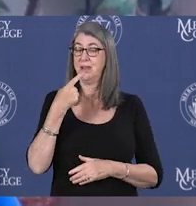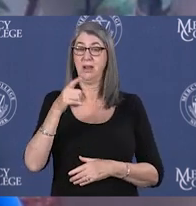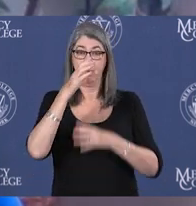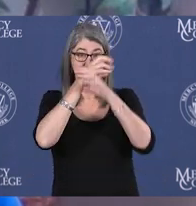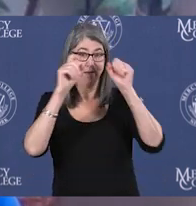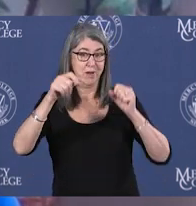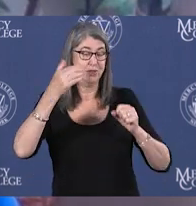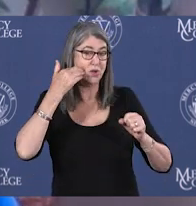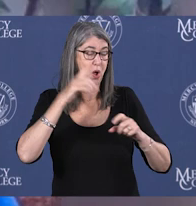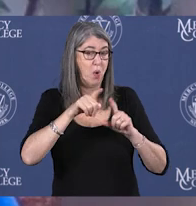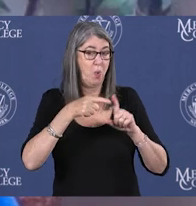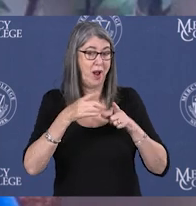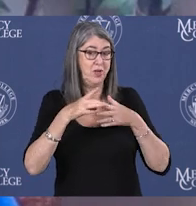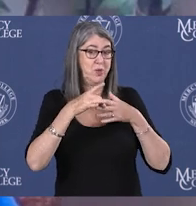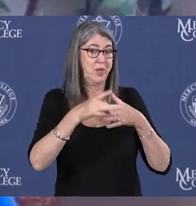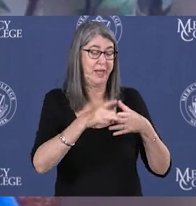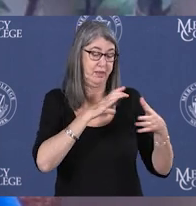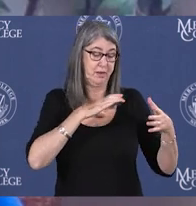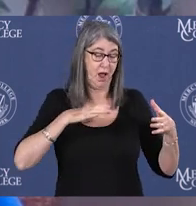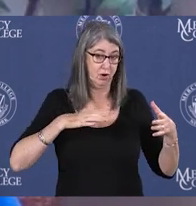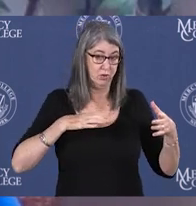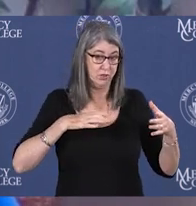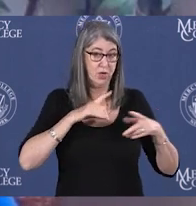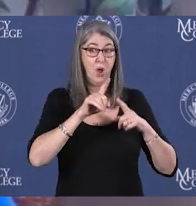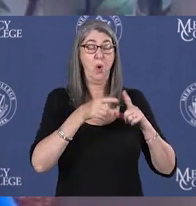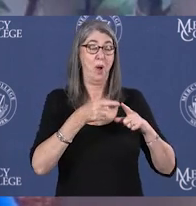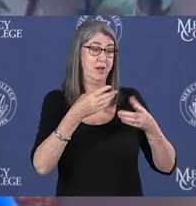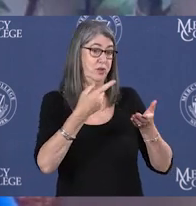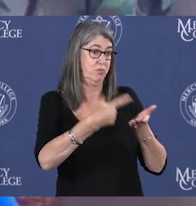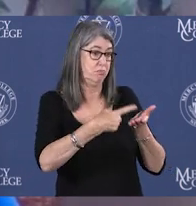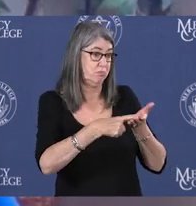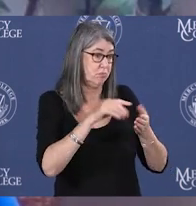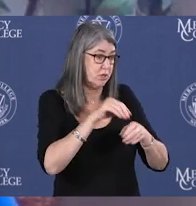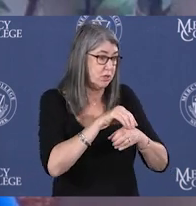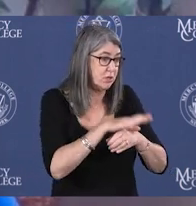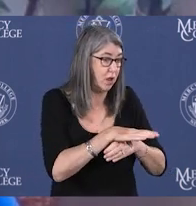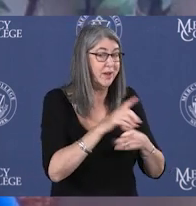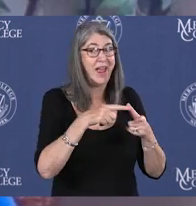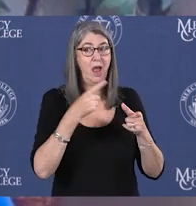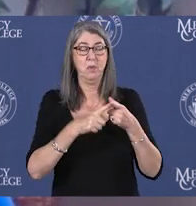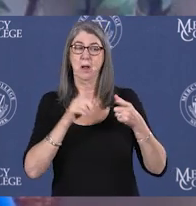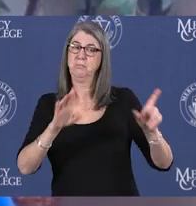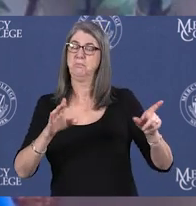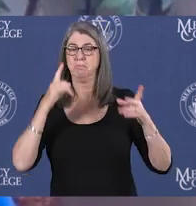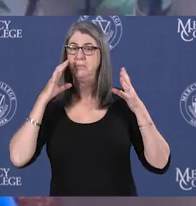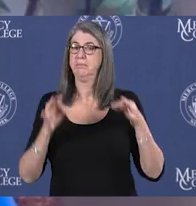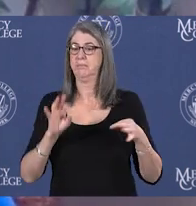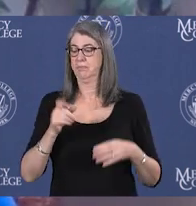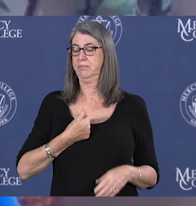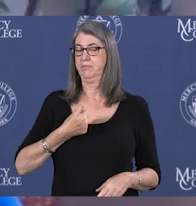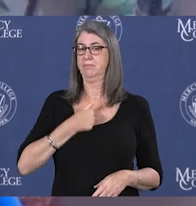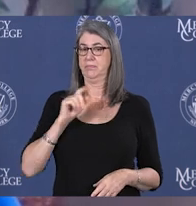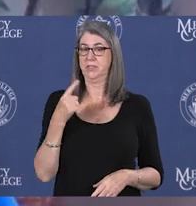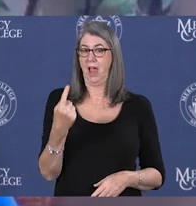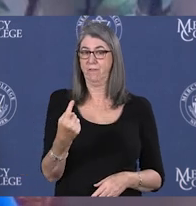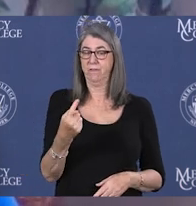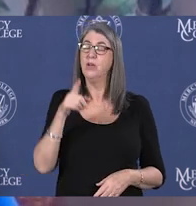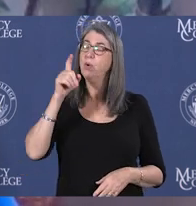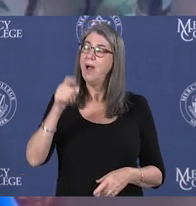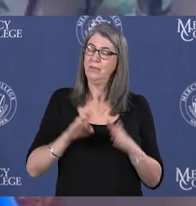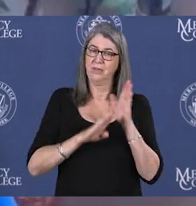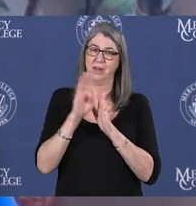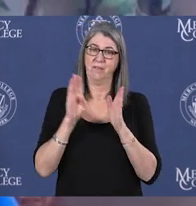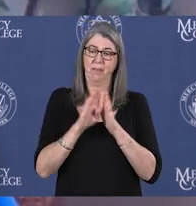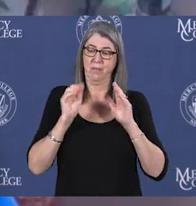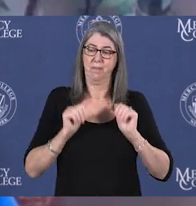know when to lead the Congress, when to consult it, and when he should act alone." You have to